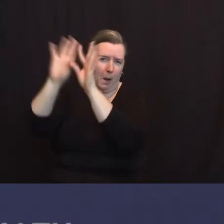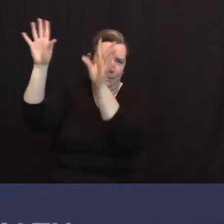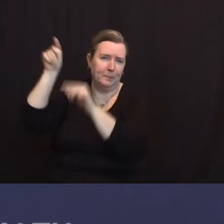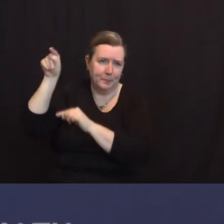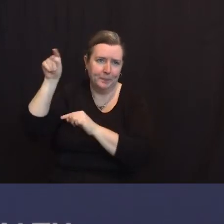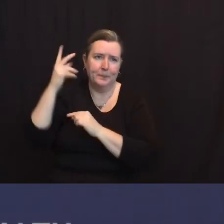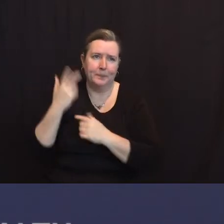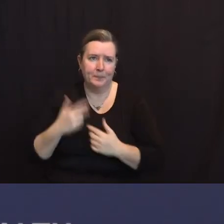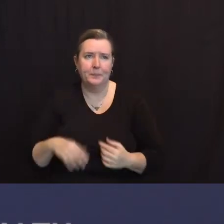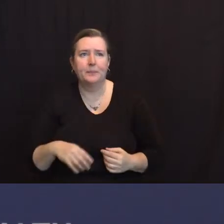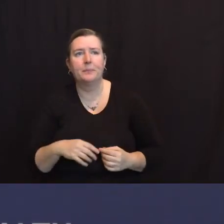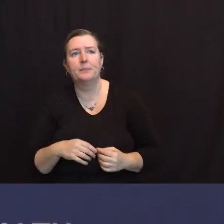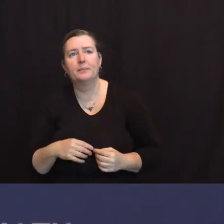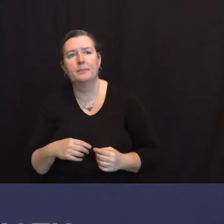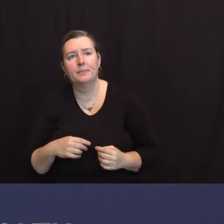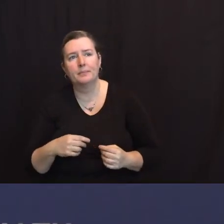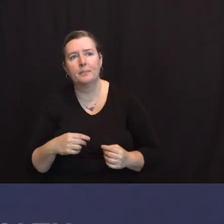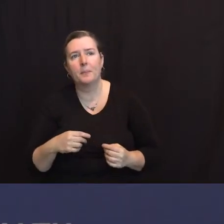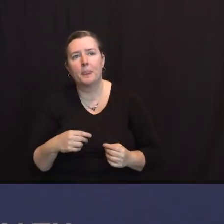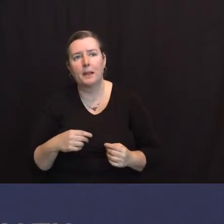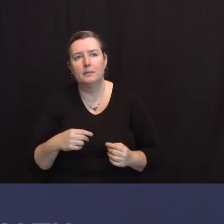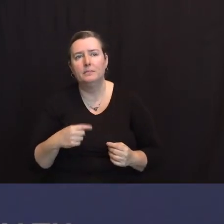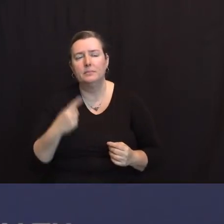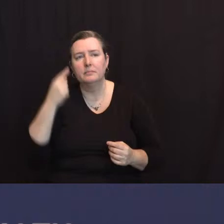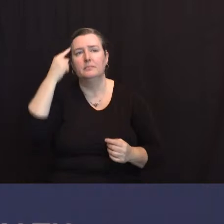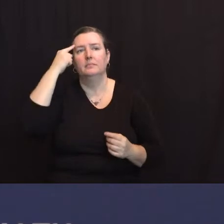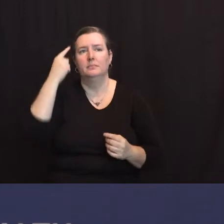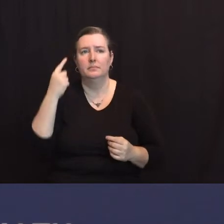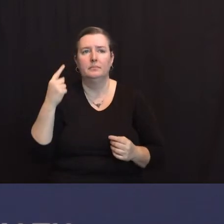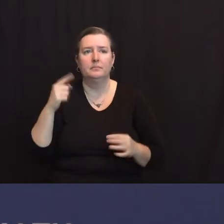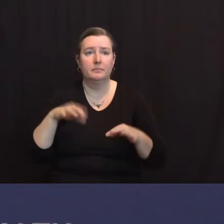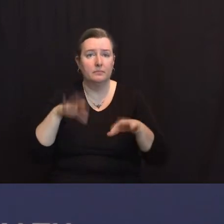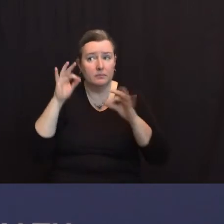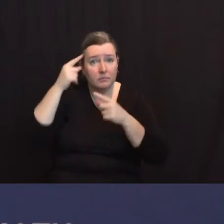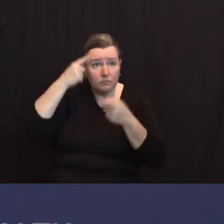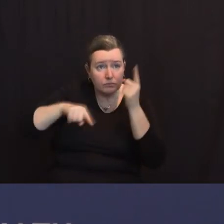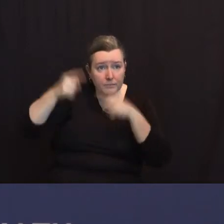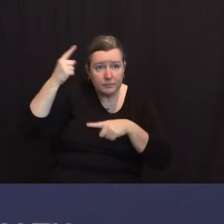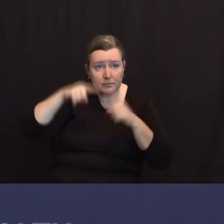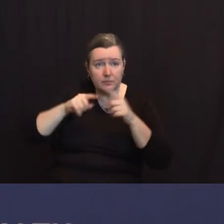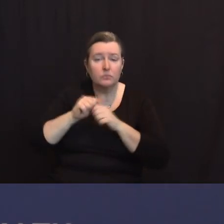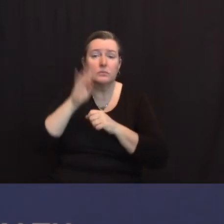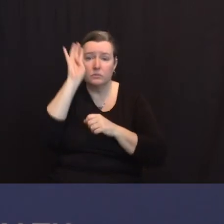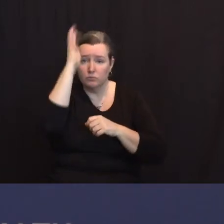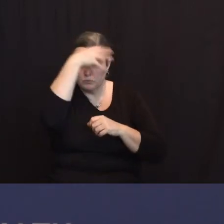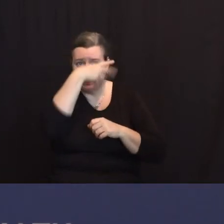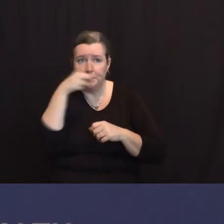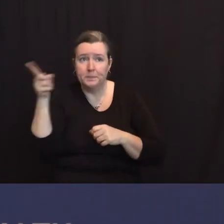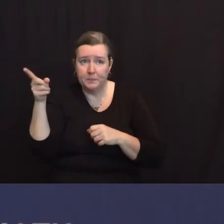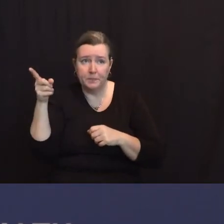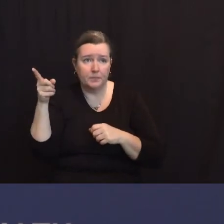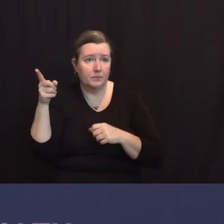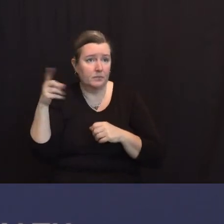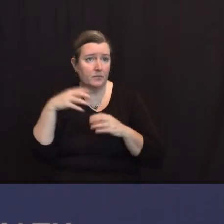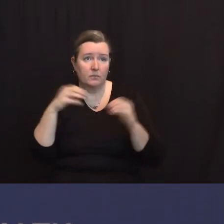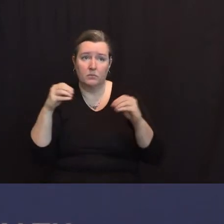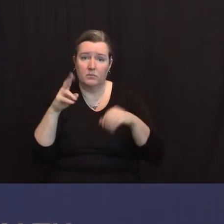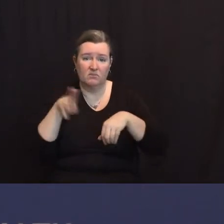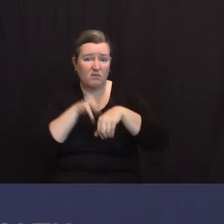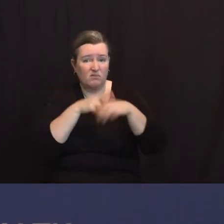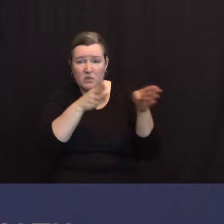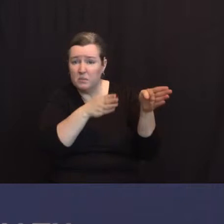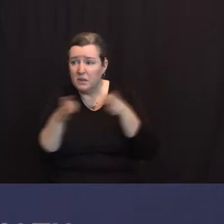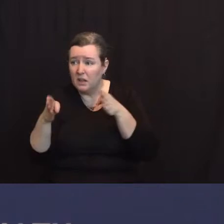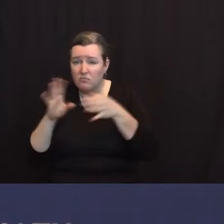we found a lot of common ground with the Trump administration. We bemoaned the fact they had no national strategy, but we still were able to find common ground. But